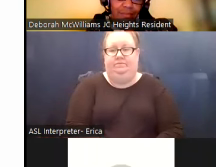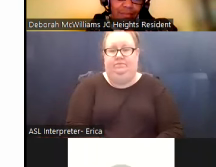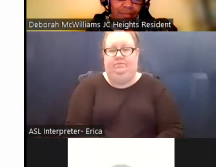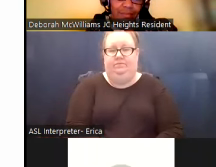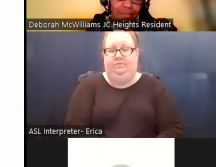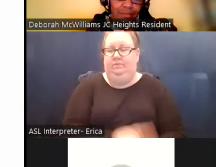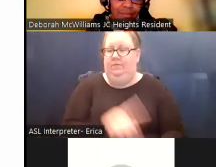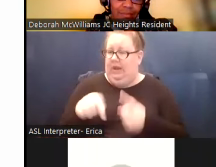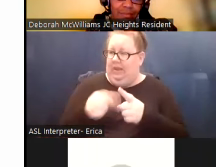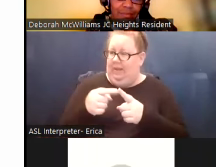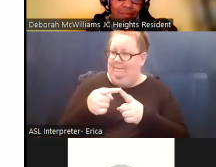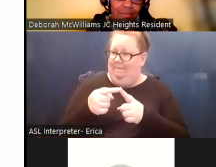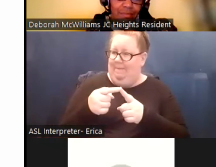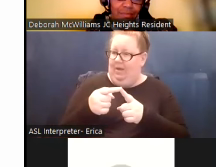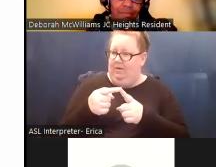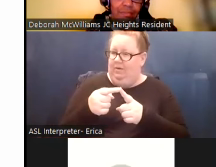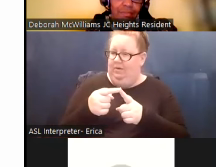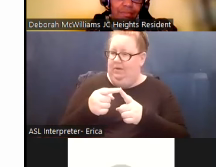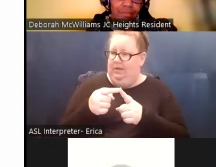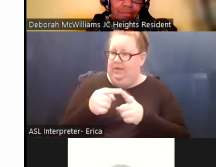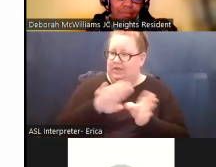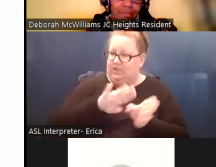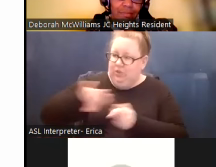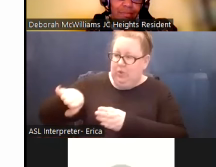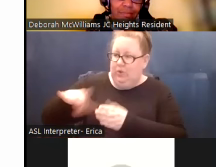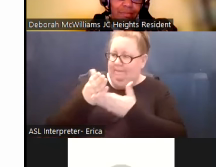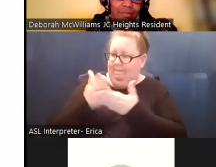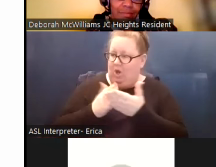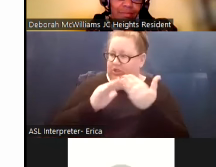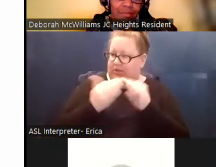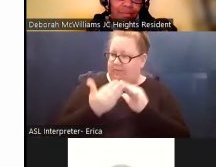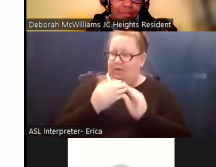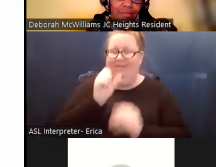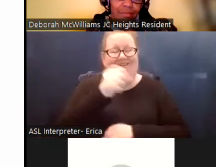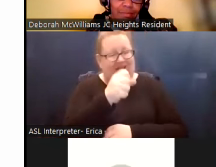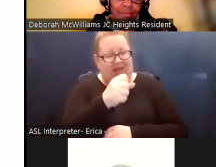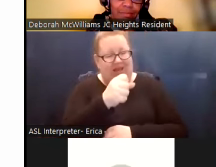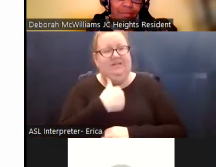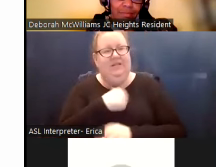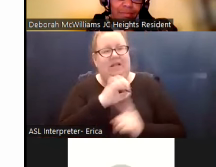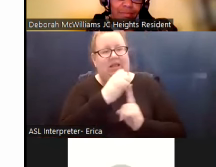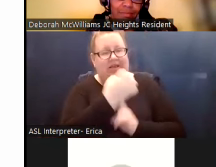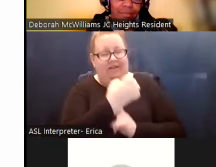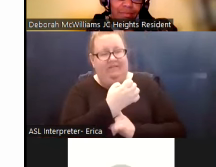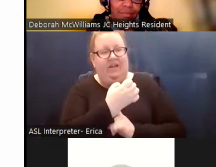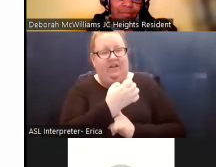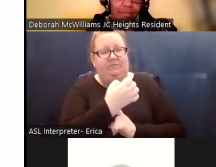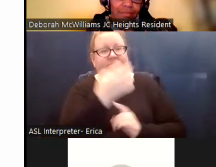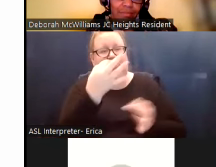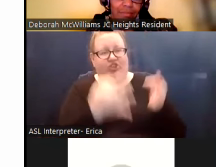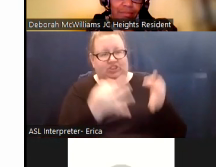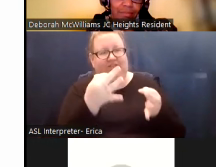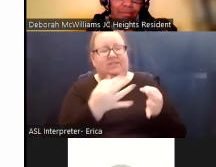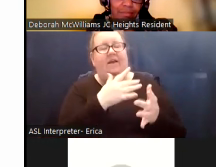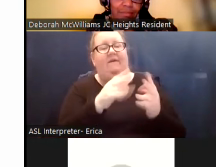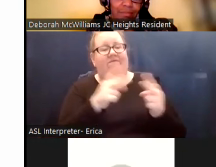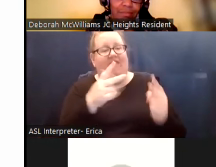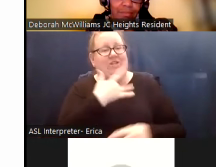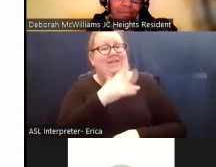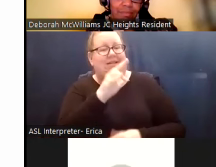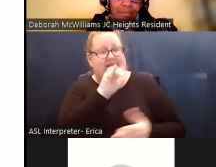About excluding parts of the community. Yes, and environmental justice, I'm very sensitive to